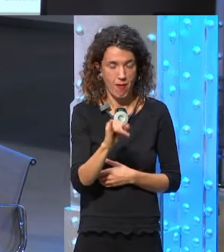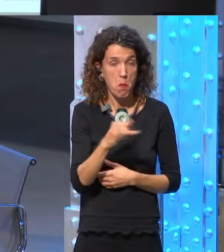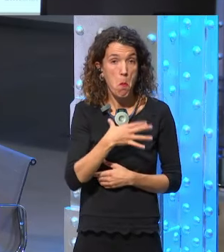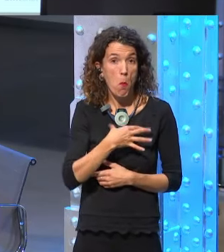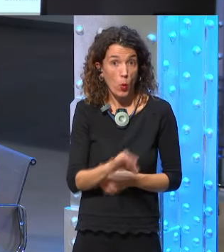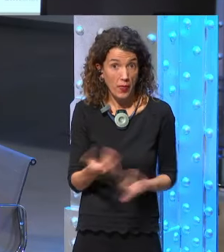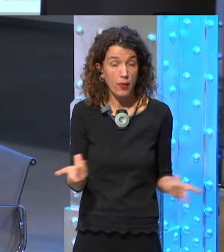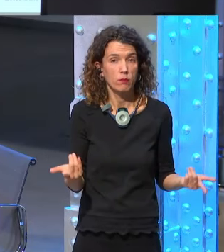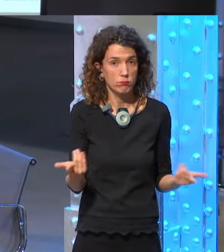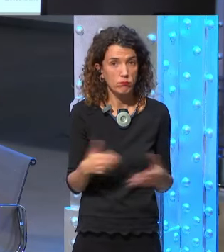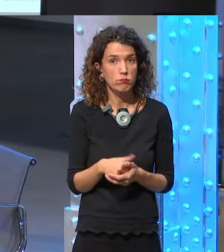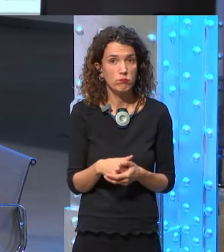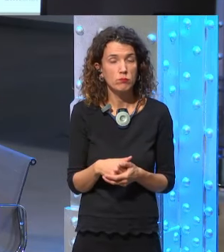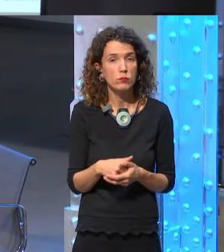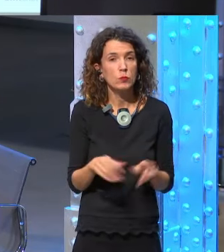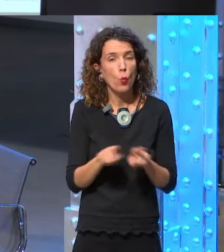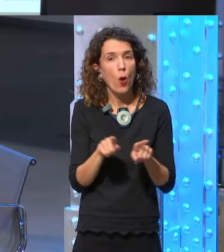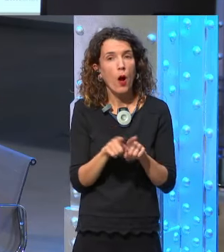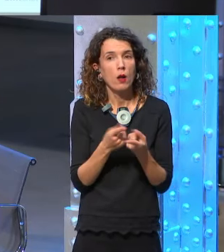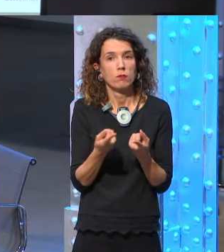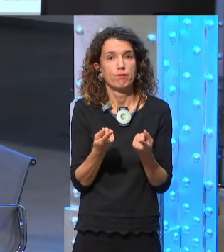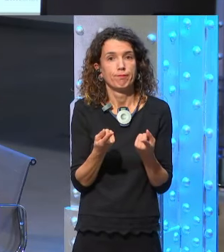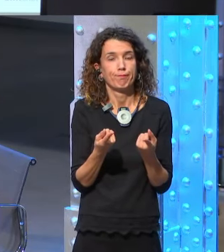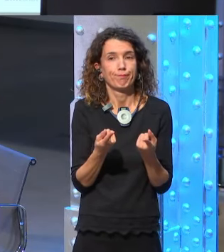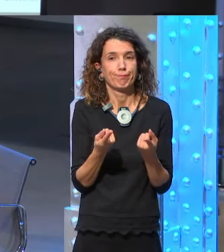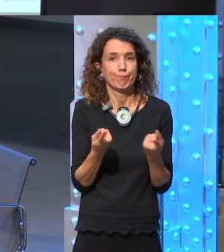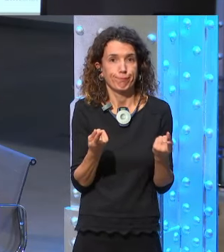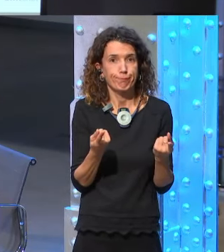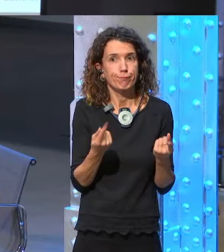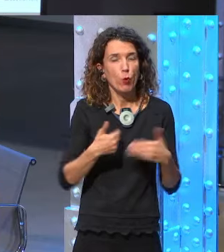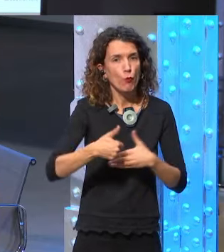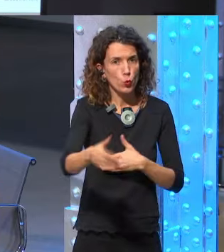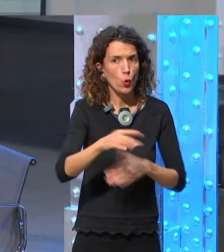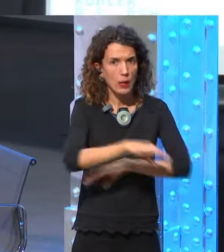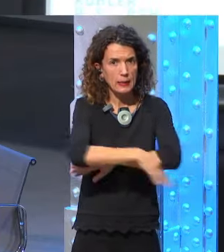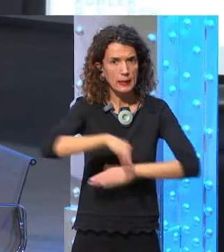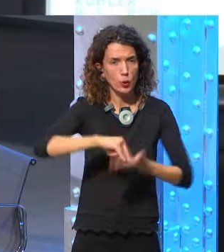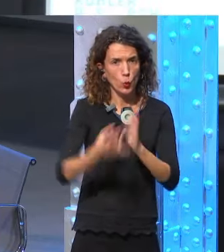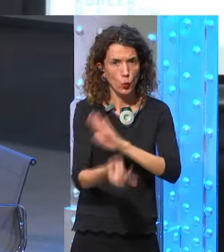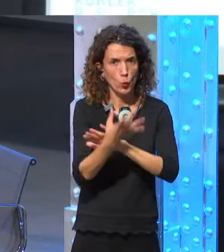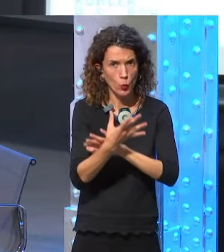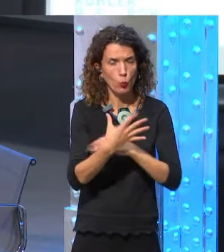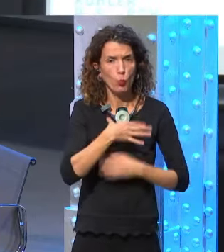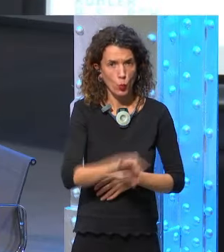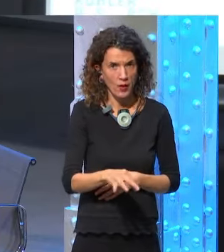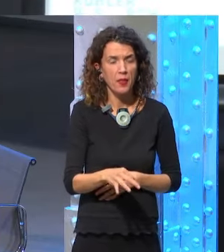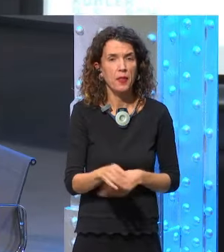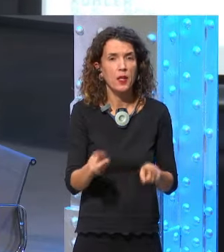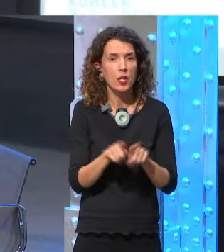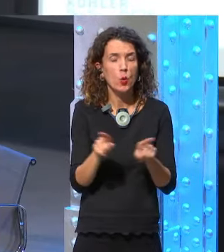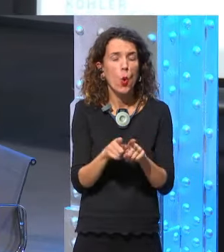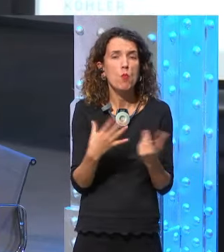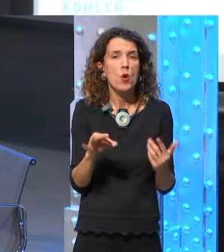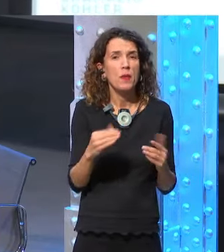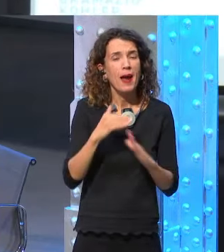alienated to certain architecture, but we have also different level of details which we humans usually